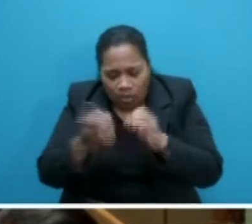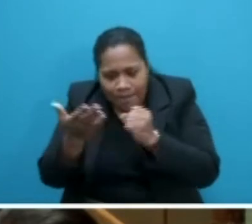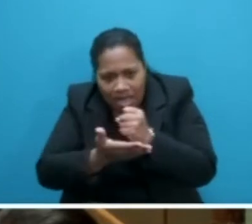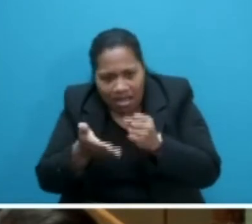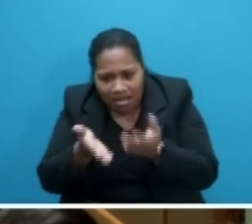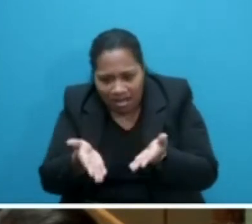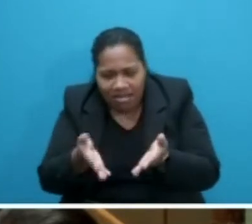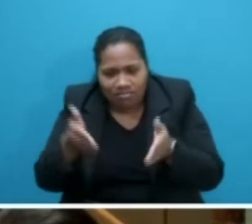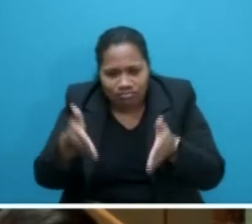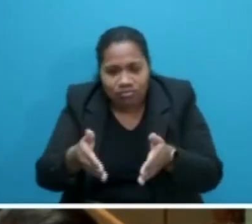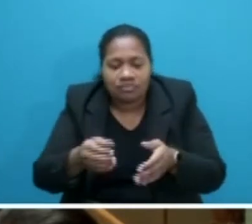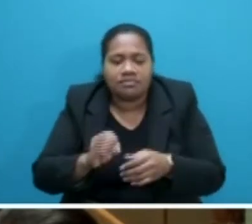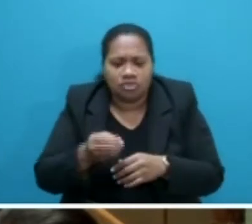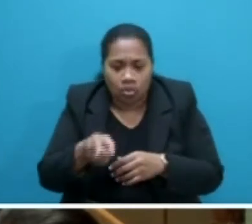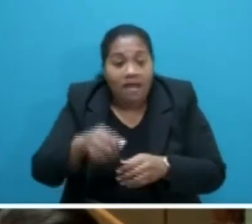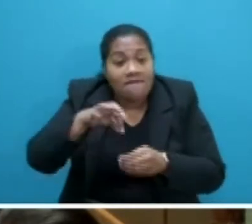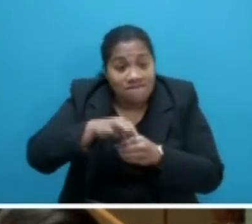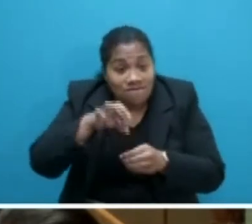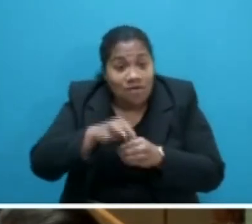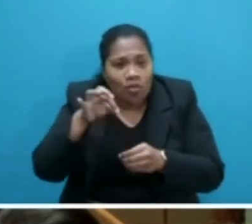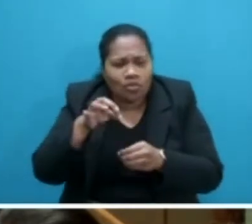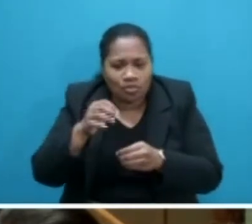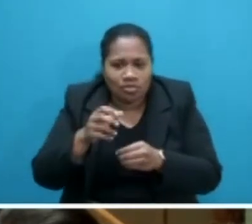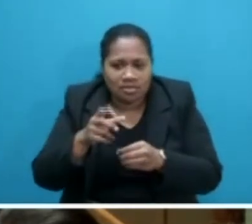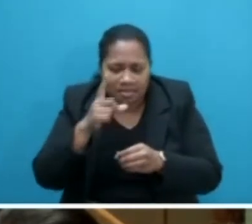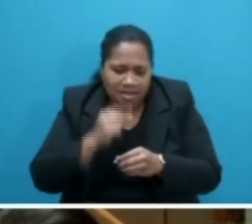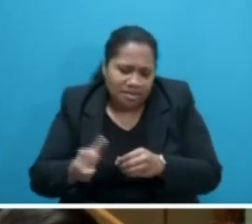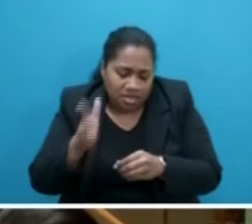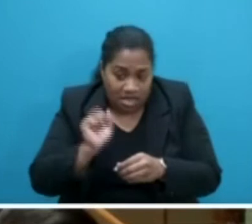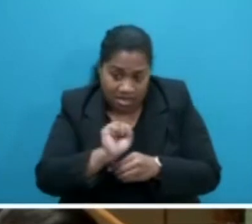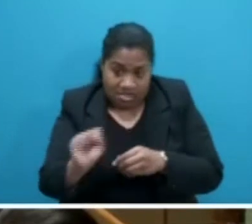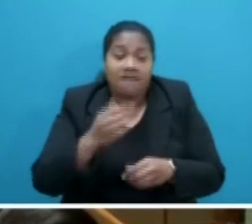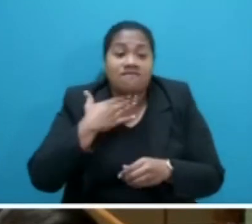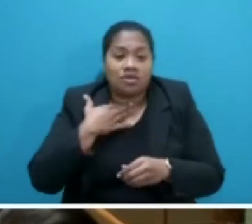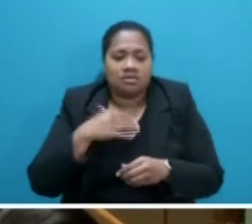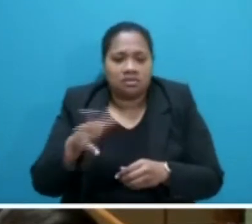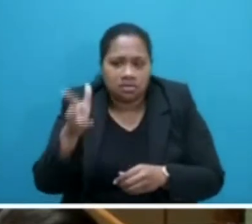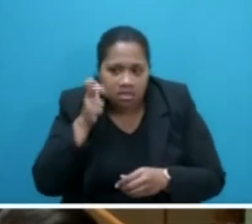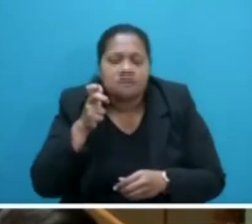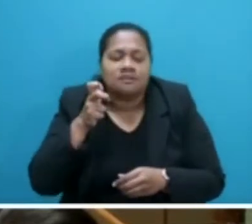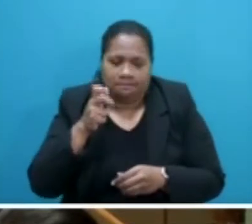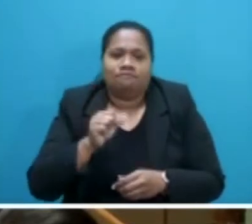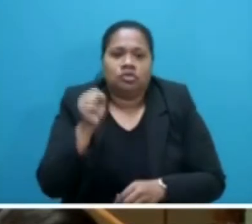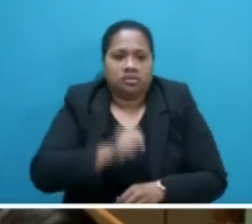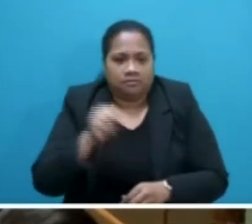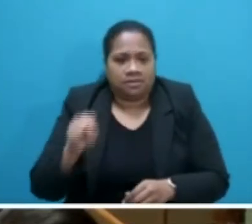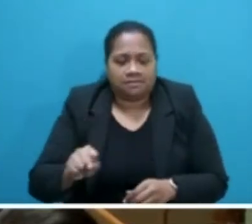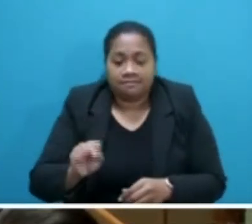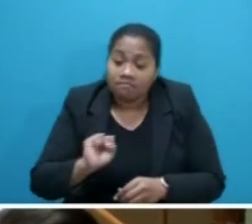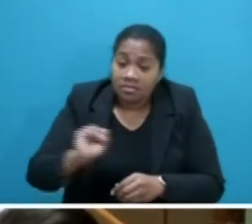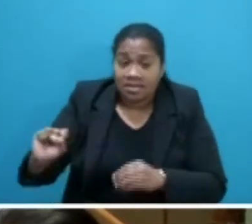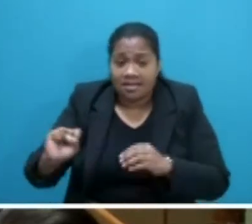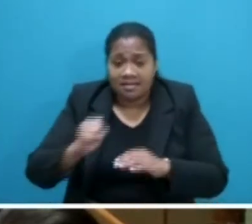their votes matter equally. Their voices are taken seriously and their government positively